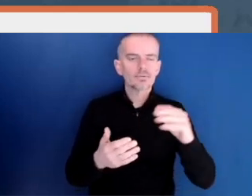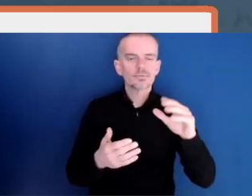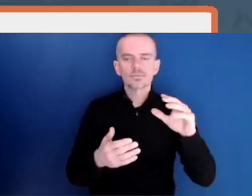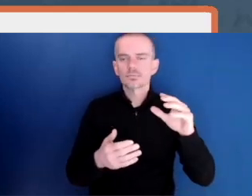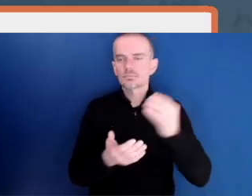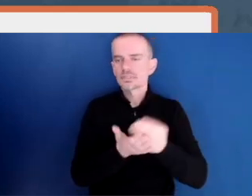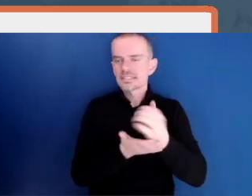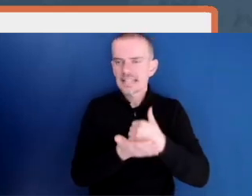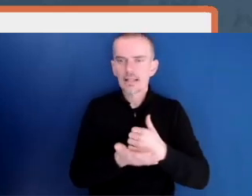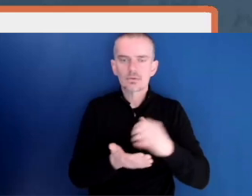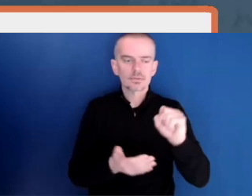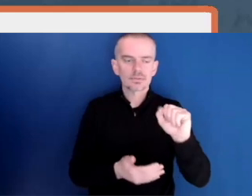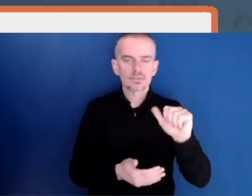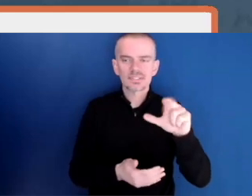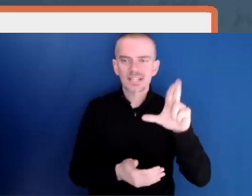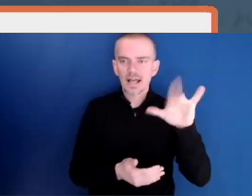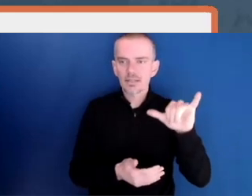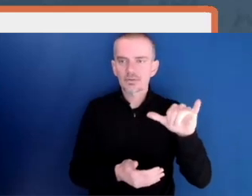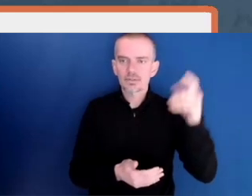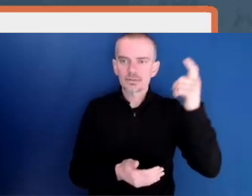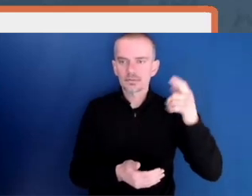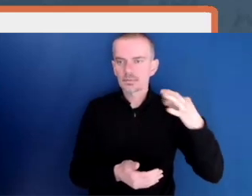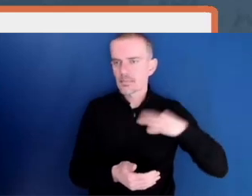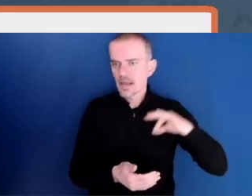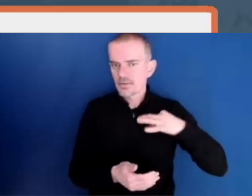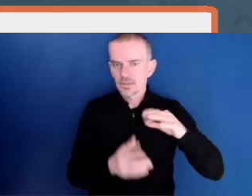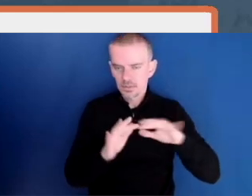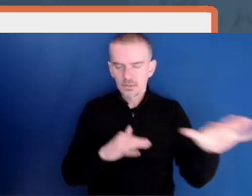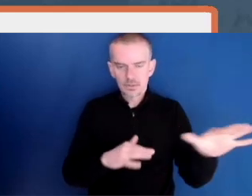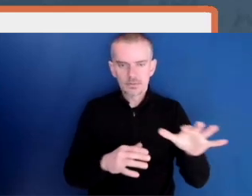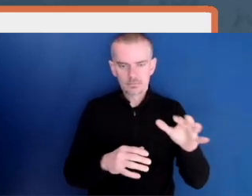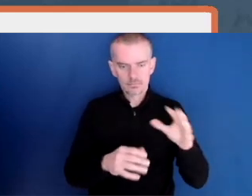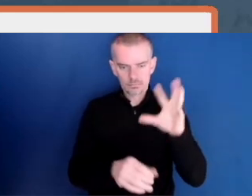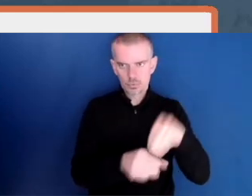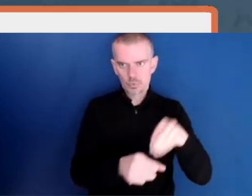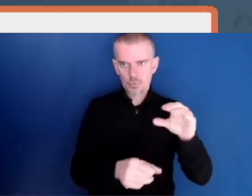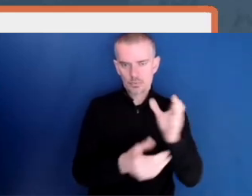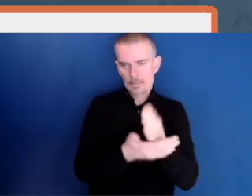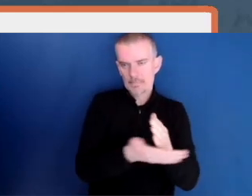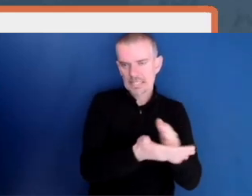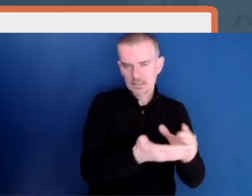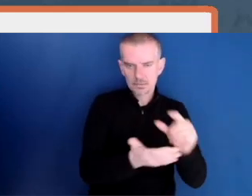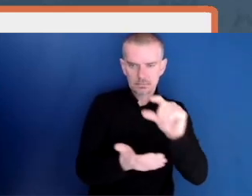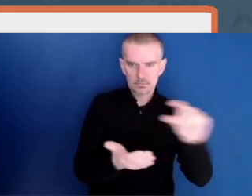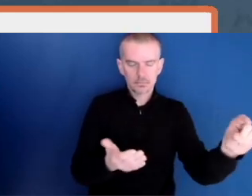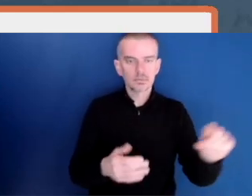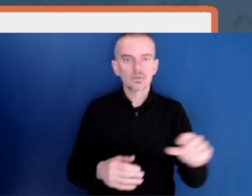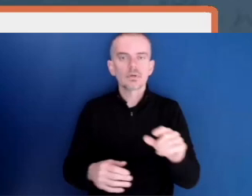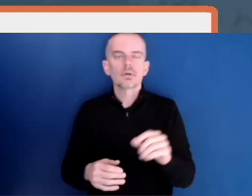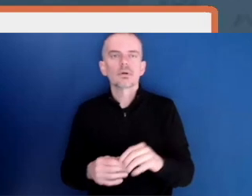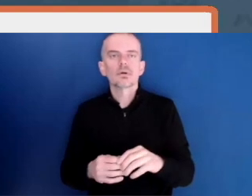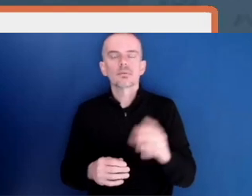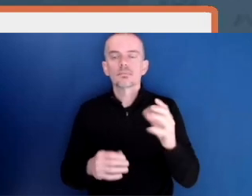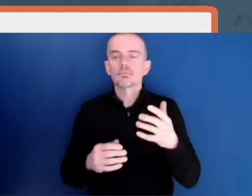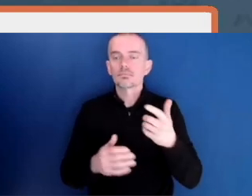right? Because the cost of a program isn't just the direct cost, right? It's not just the supplies that you're purchasing, right? It's also the